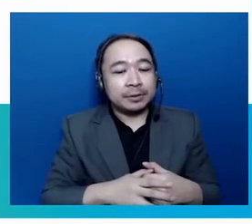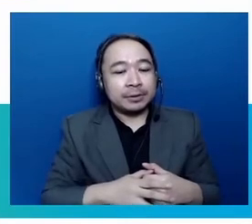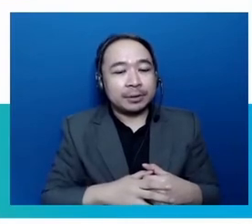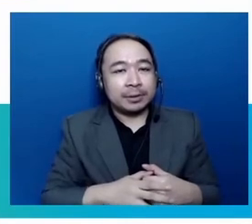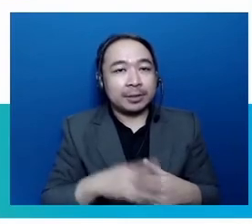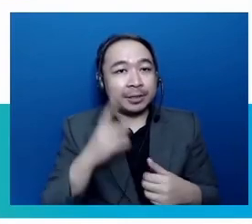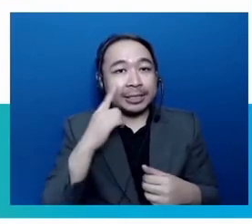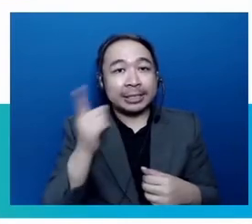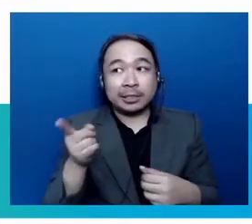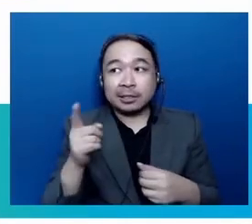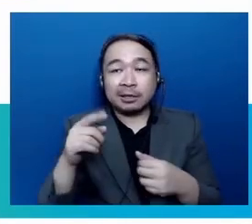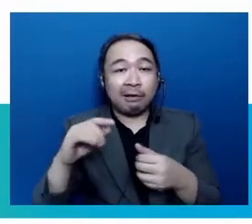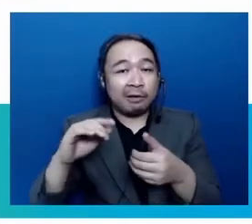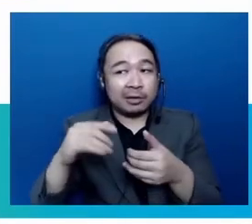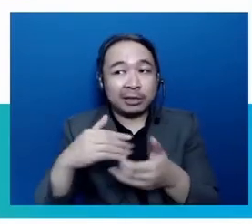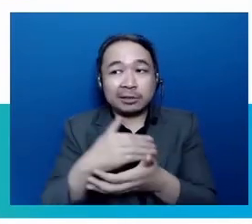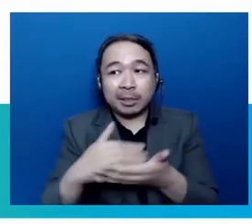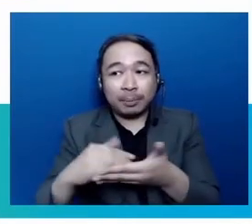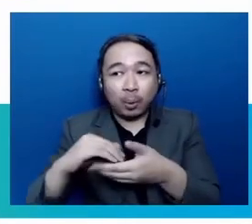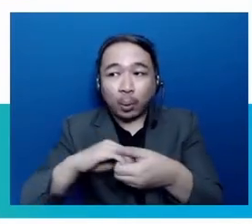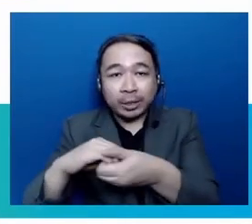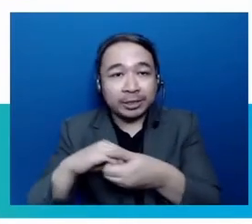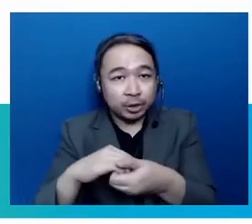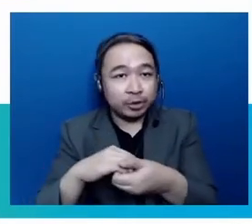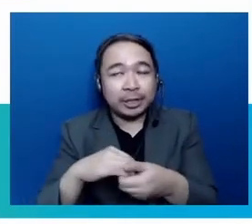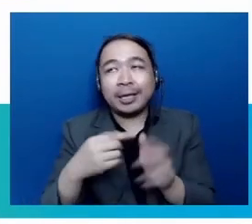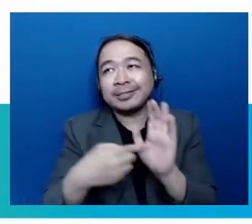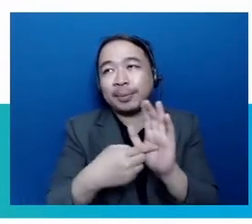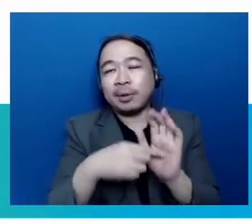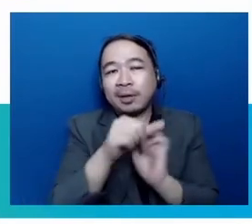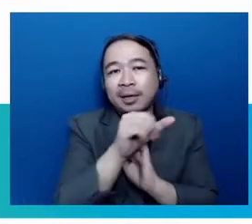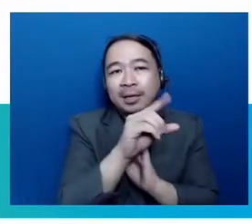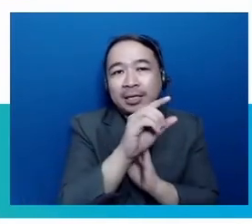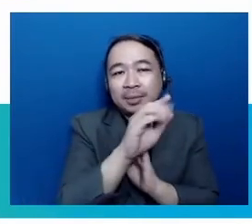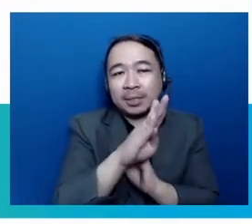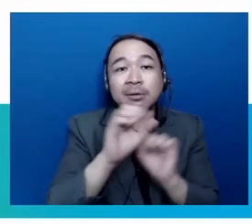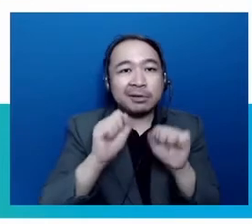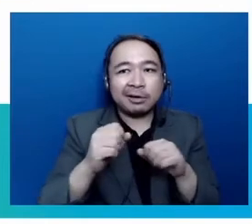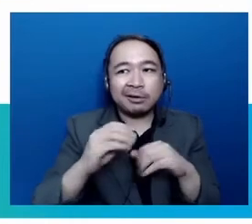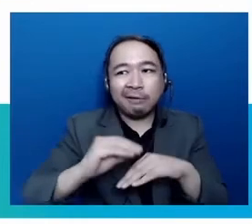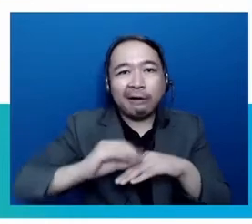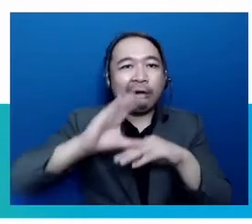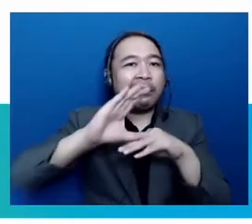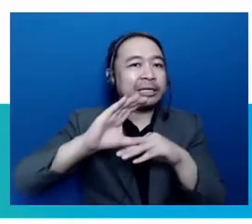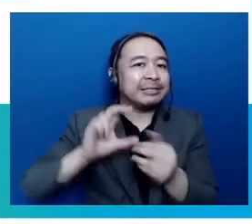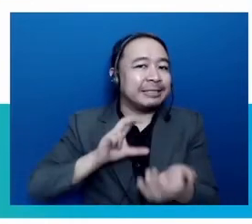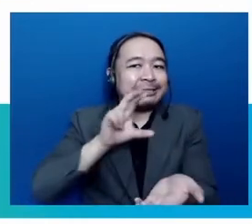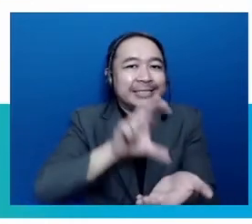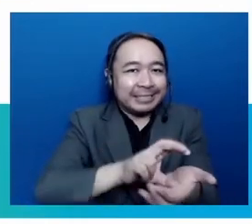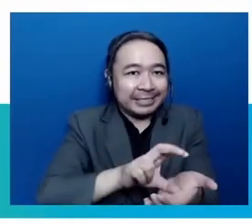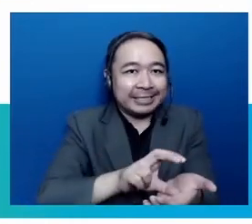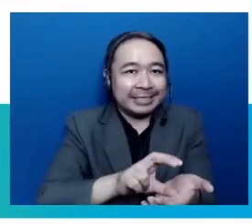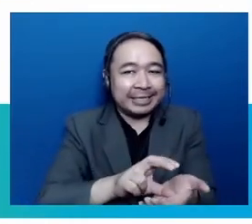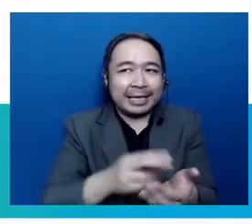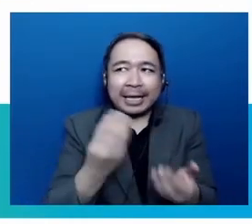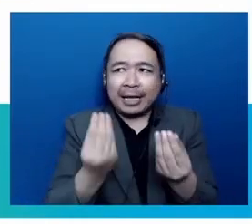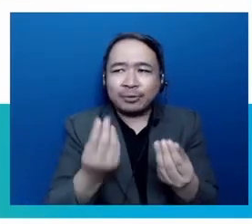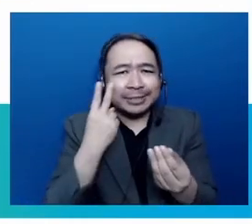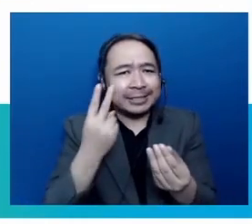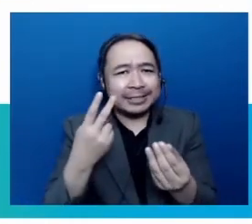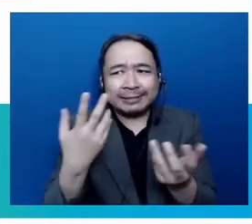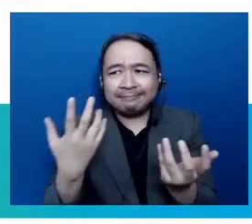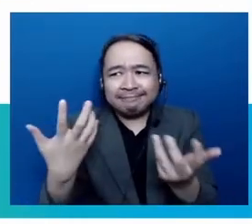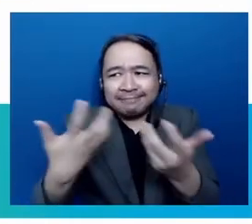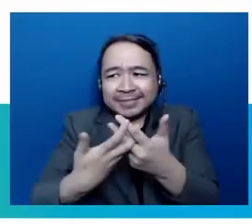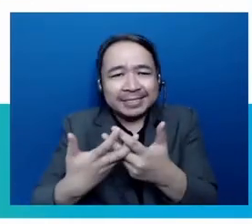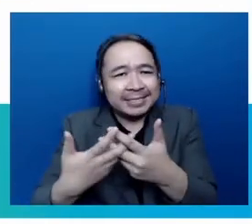like the Asian Development Bank can invest more in having granularity of data at subnational level that takes